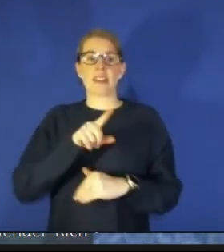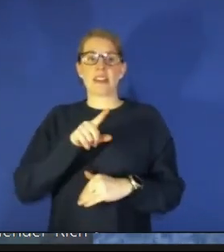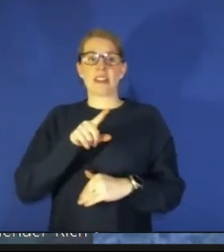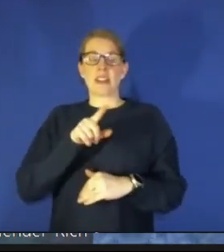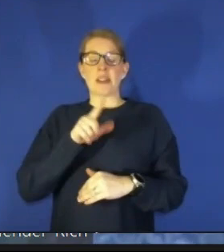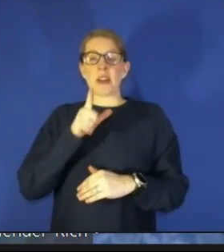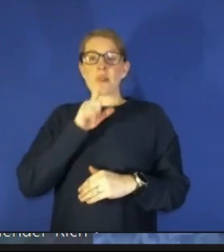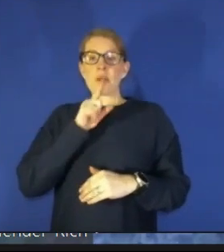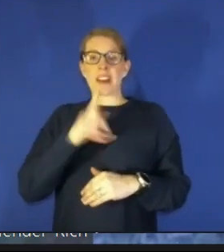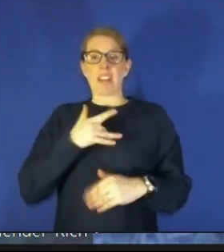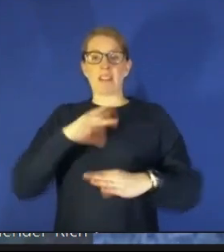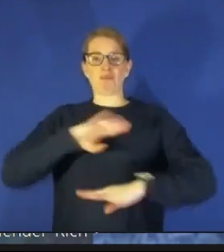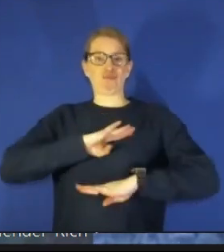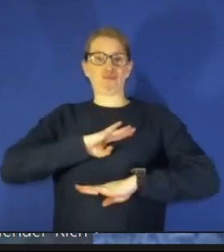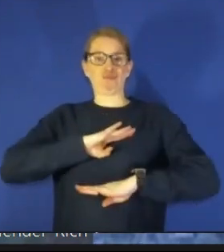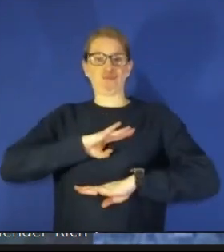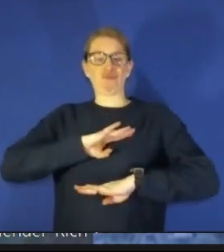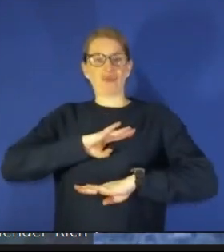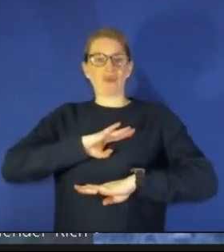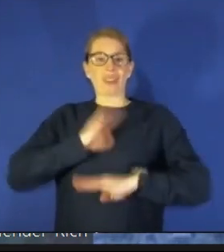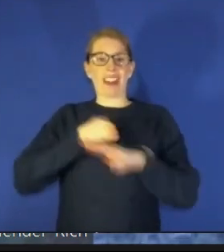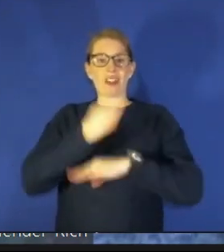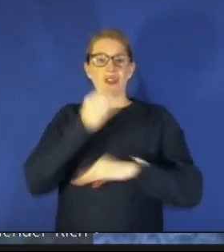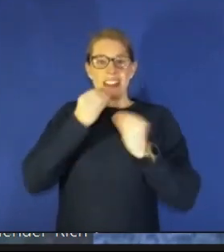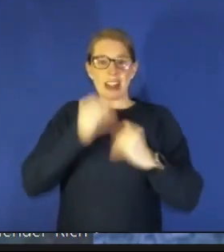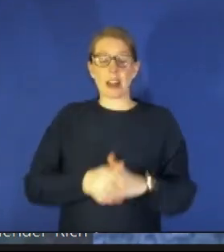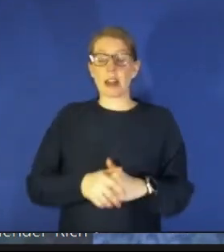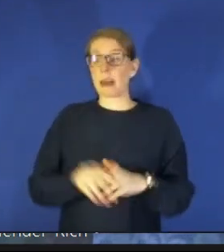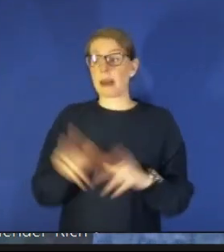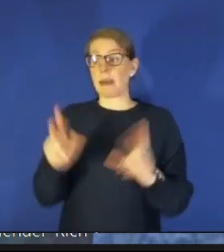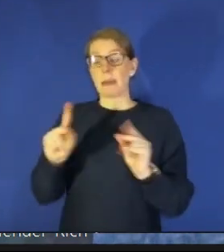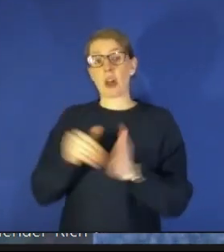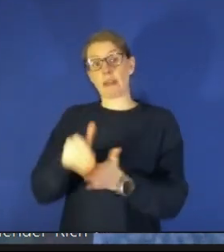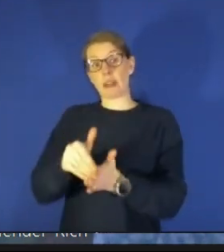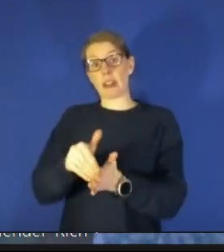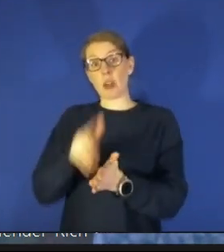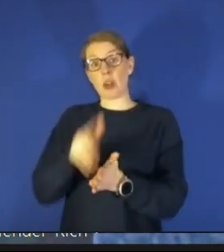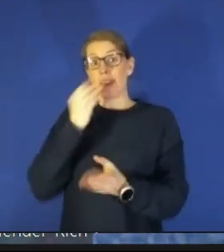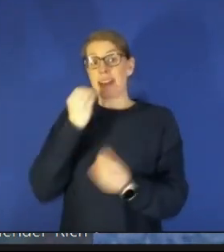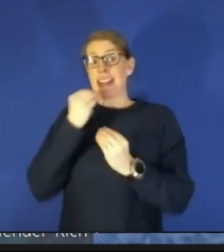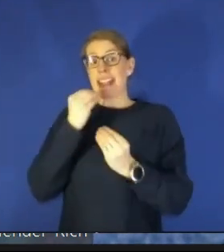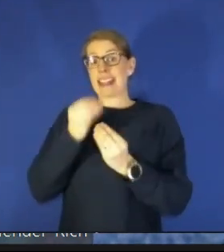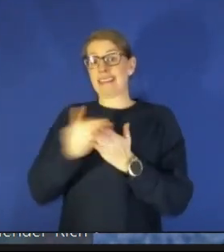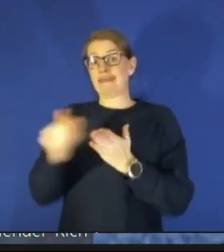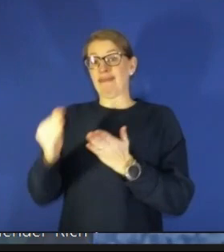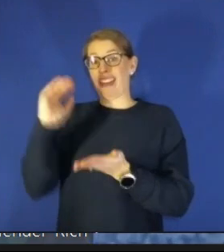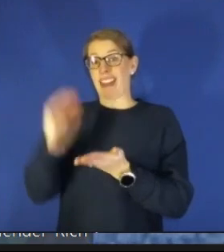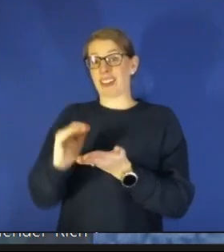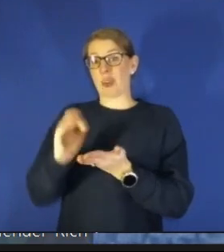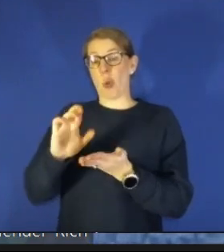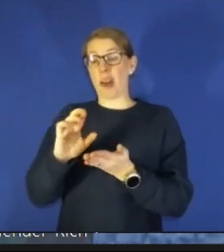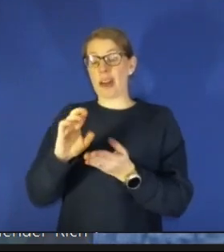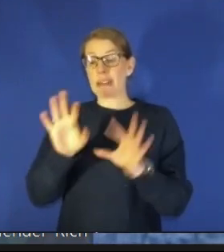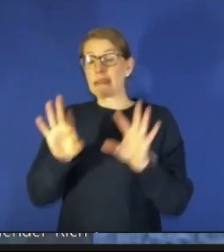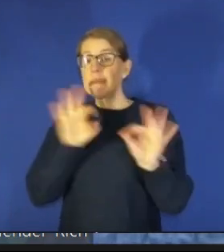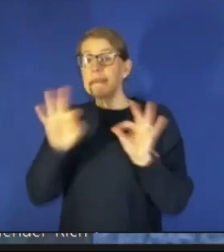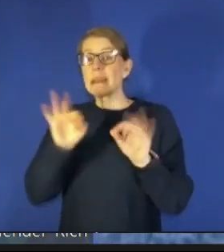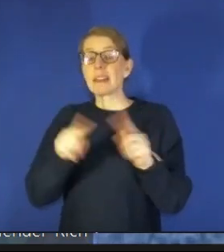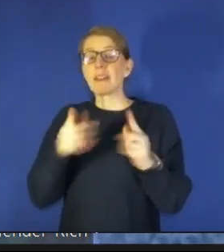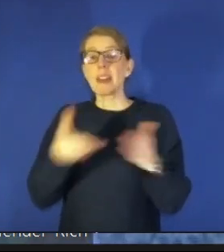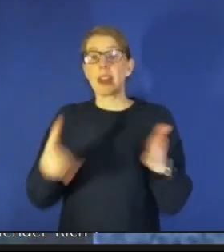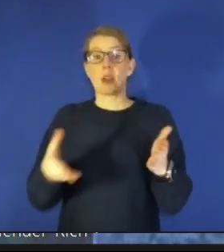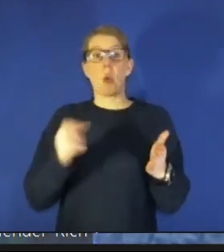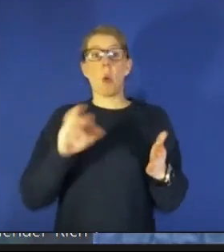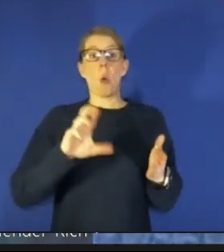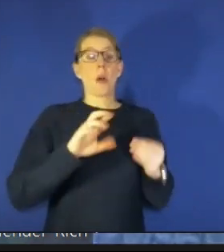And so people will often perhaps eat less or eat different things or go for things that are much